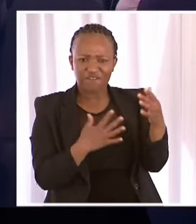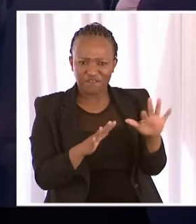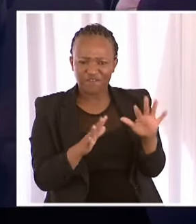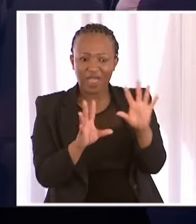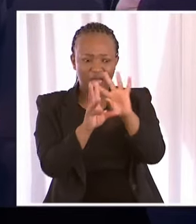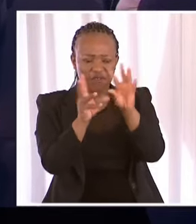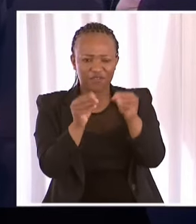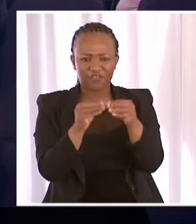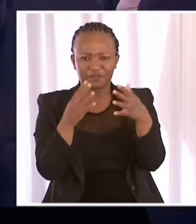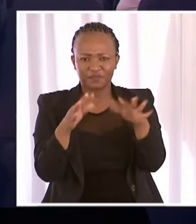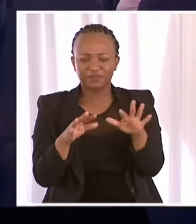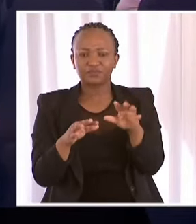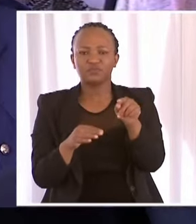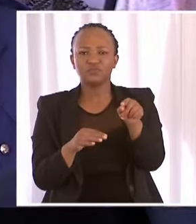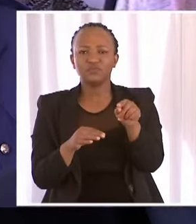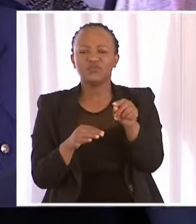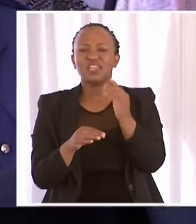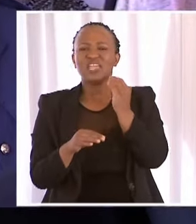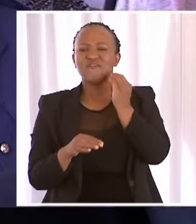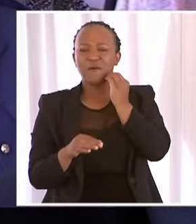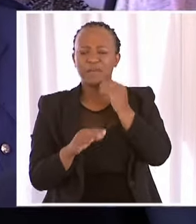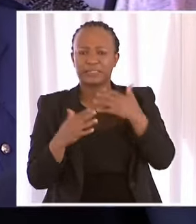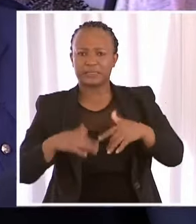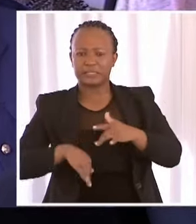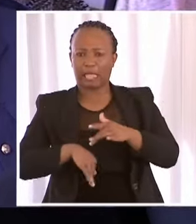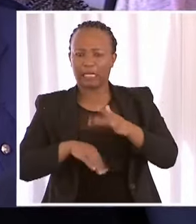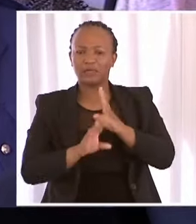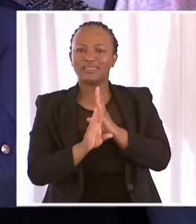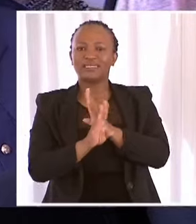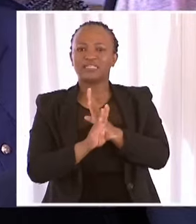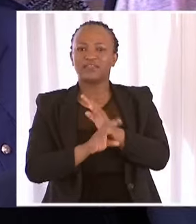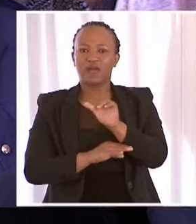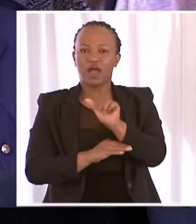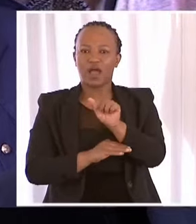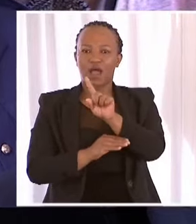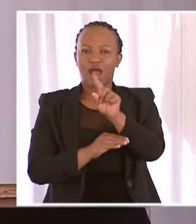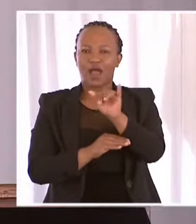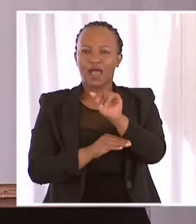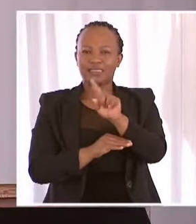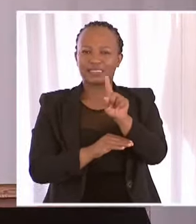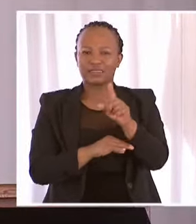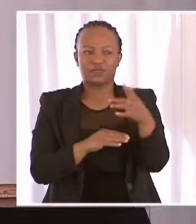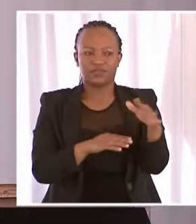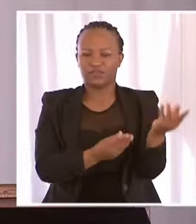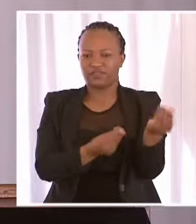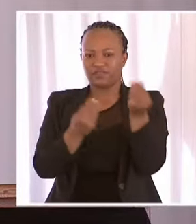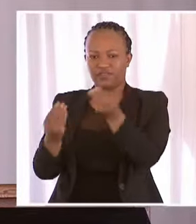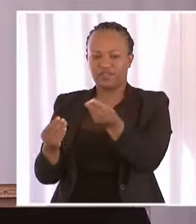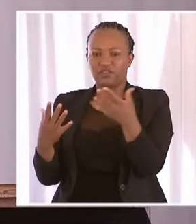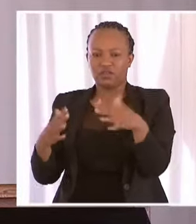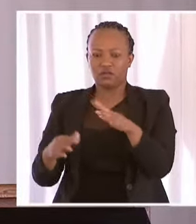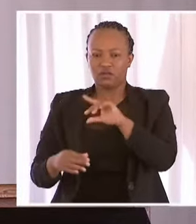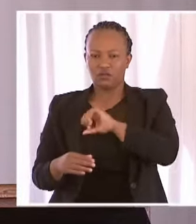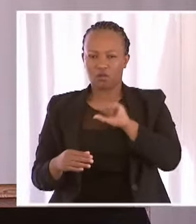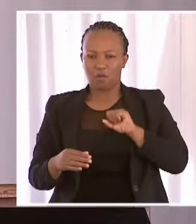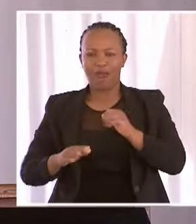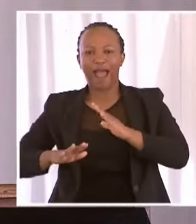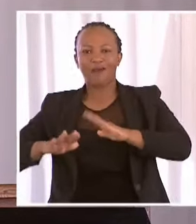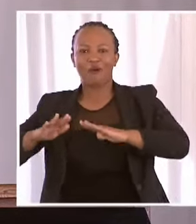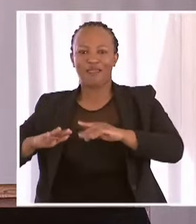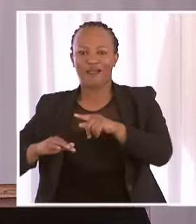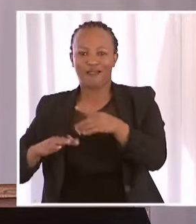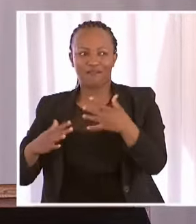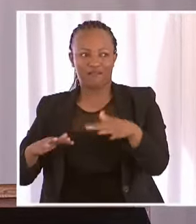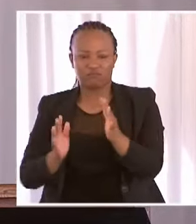for I was chief of intelligence. Aziz was sending it to me. I was meeting the Cuban comrades, the Angolan comrades,